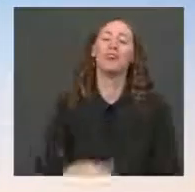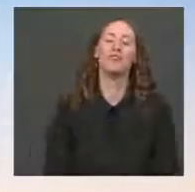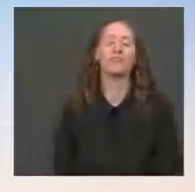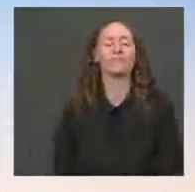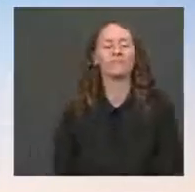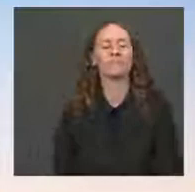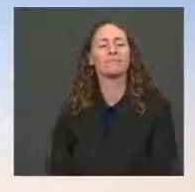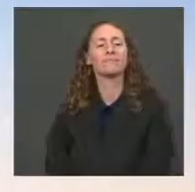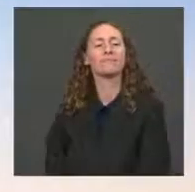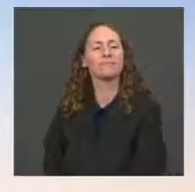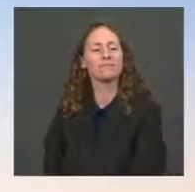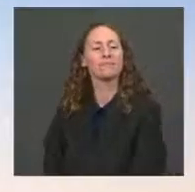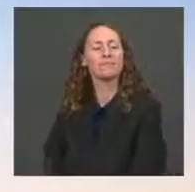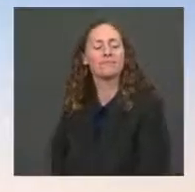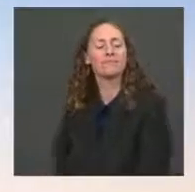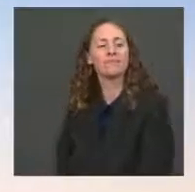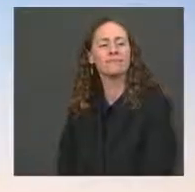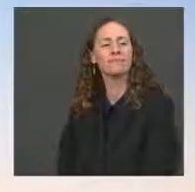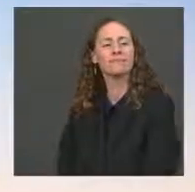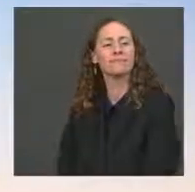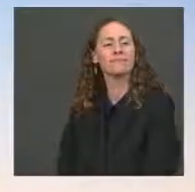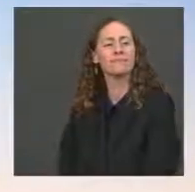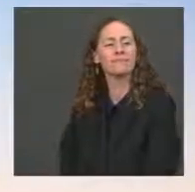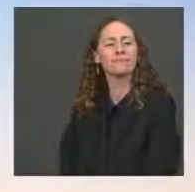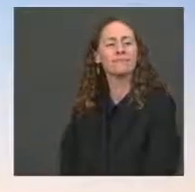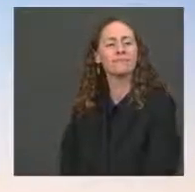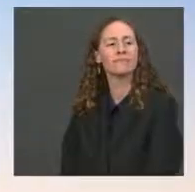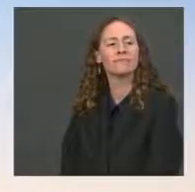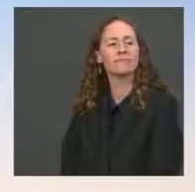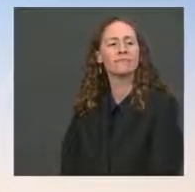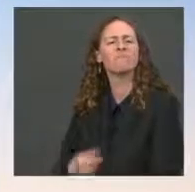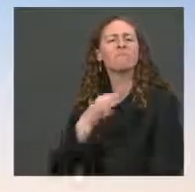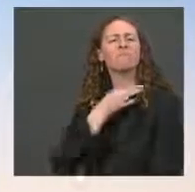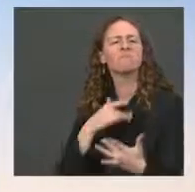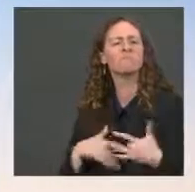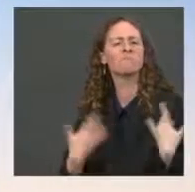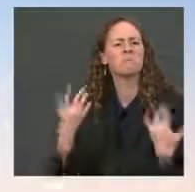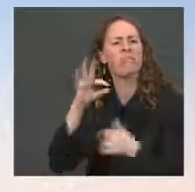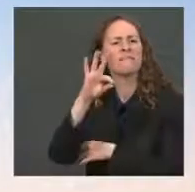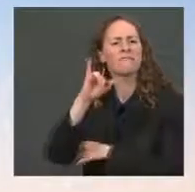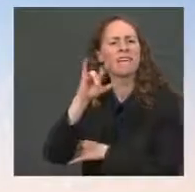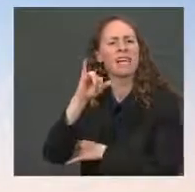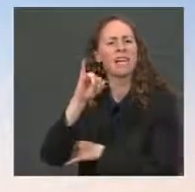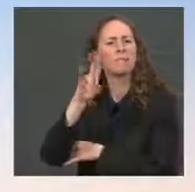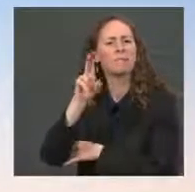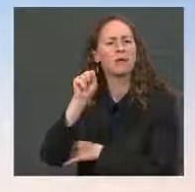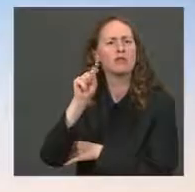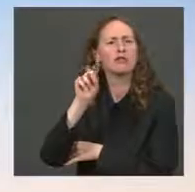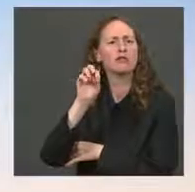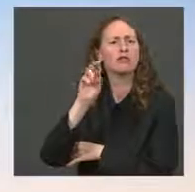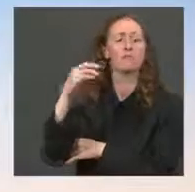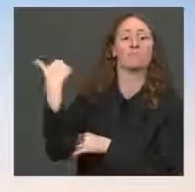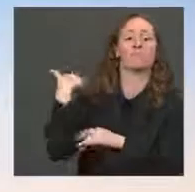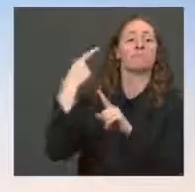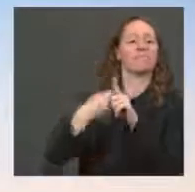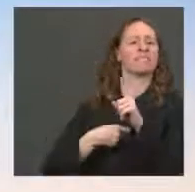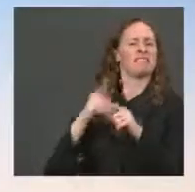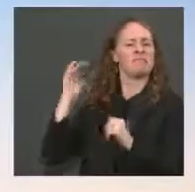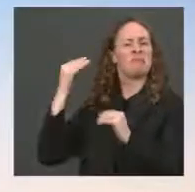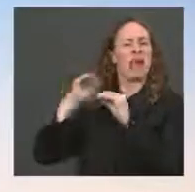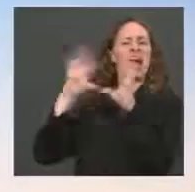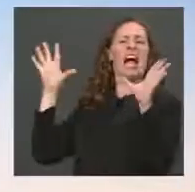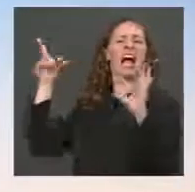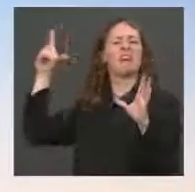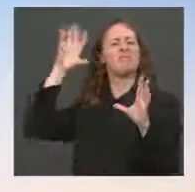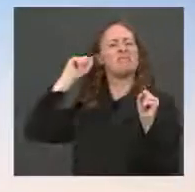I wanted to ask first about filibuster. You said last month that there was no change in the president's viewpoint on that. Does that remain the